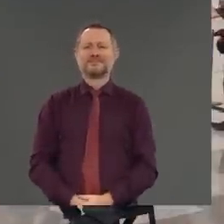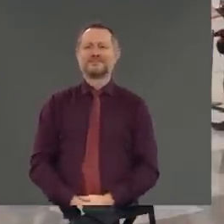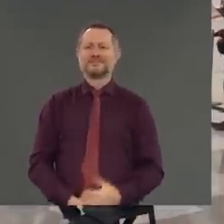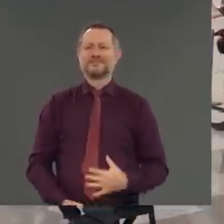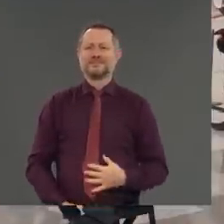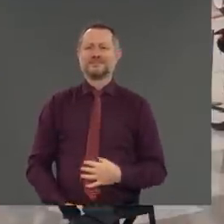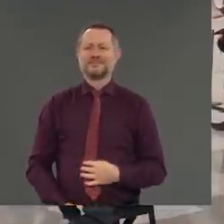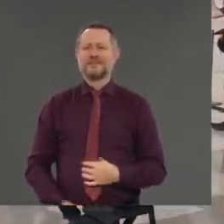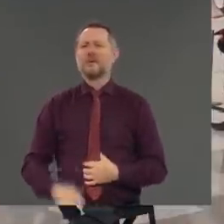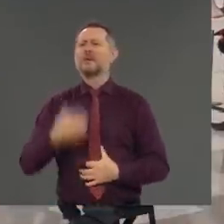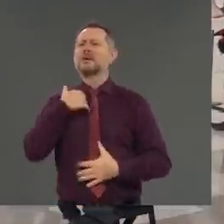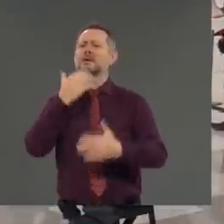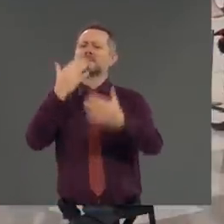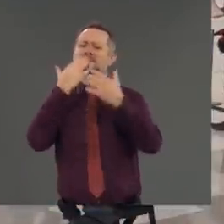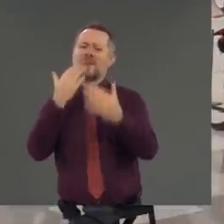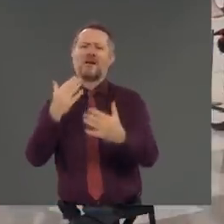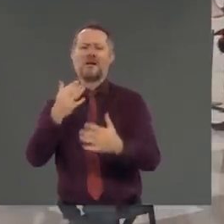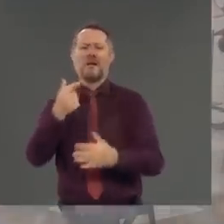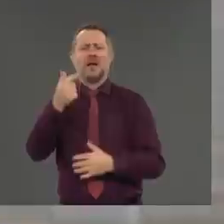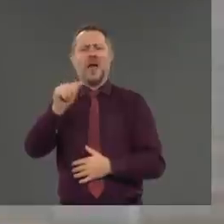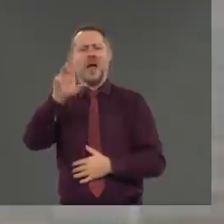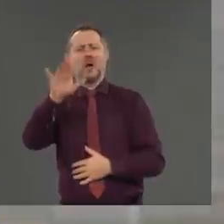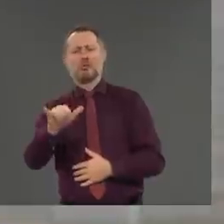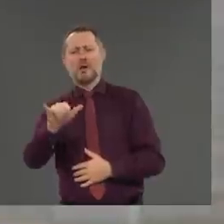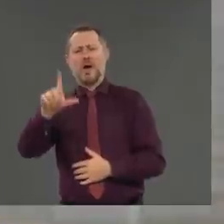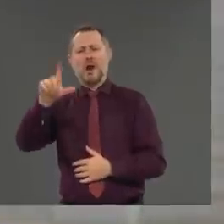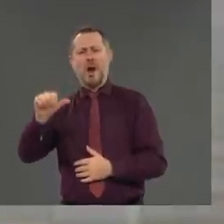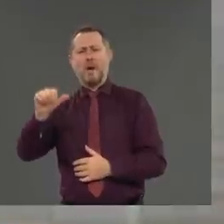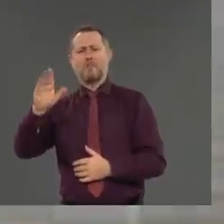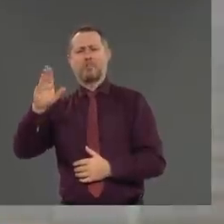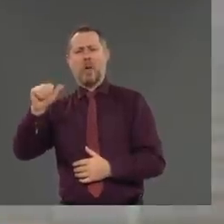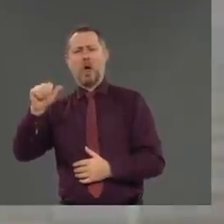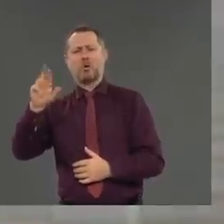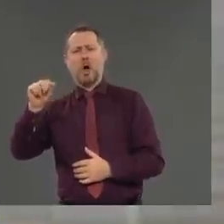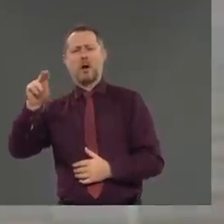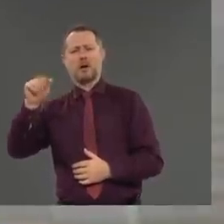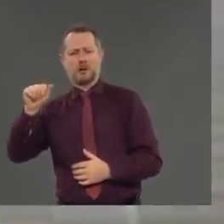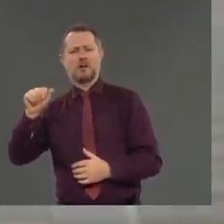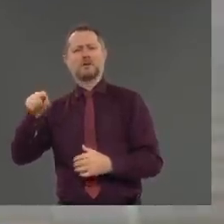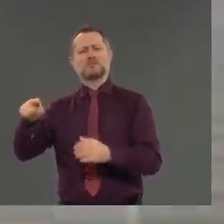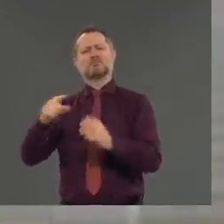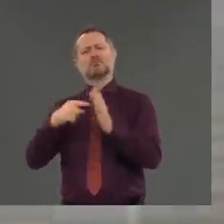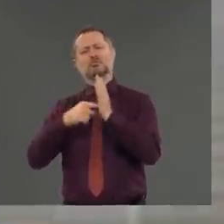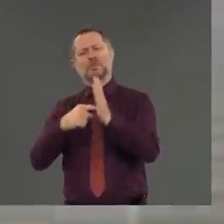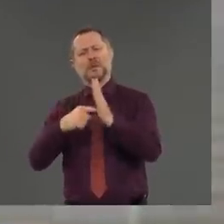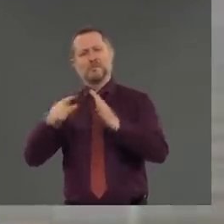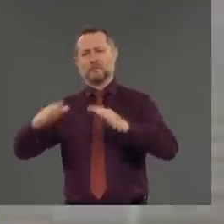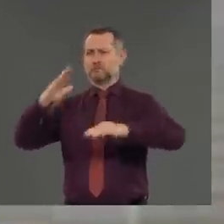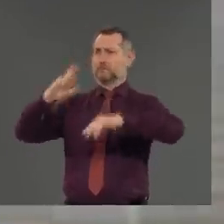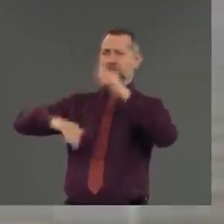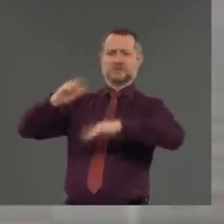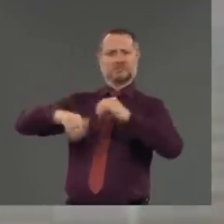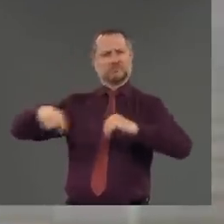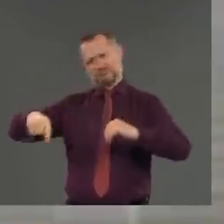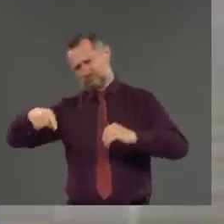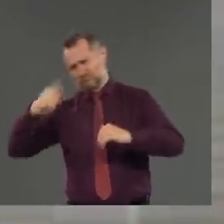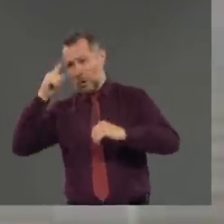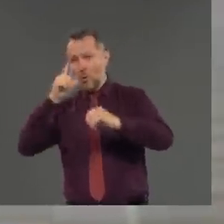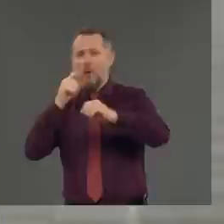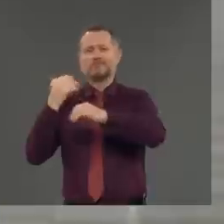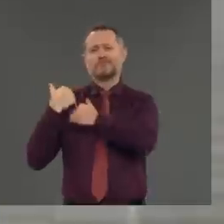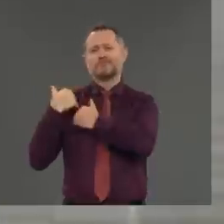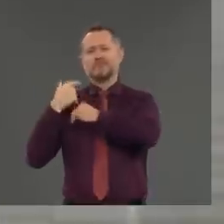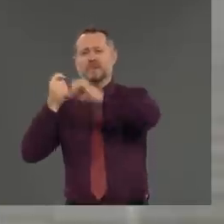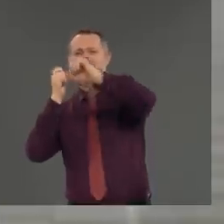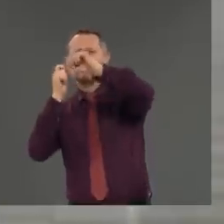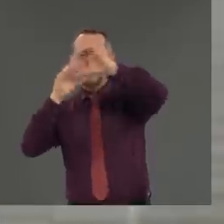I want to thank Gary LaBarbera, who represents the Building and Construction Trades Unions, and they have been fantastic working with us all